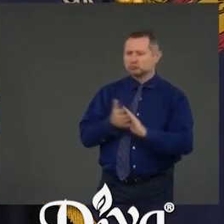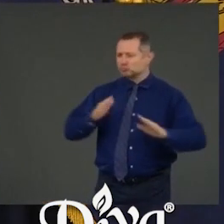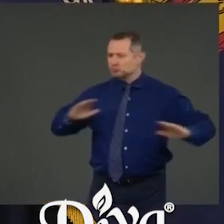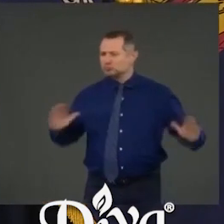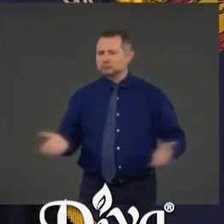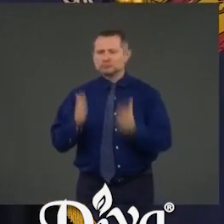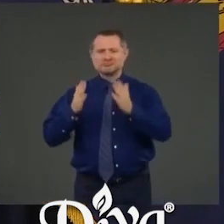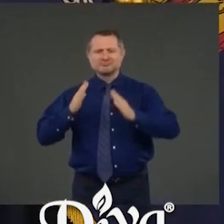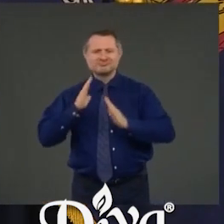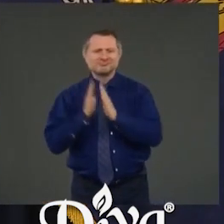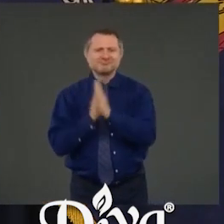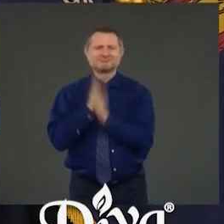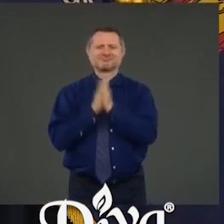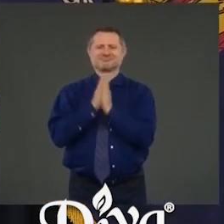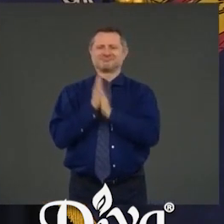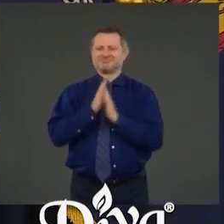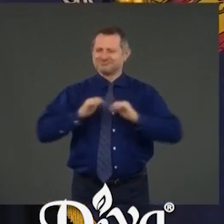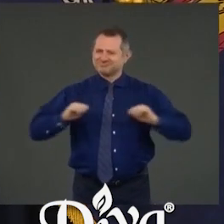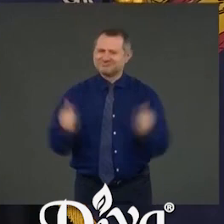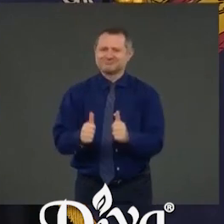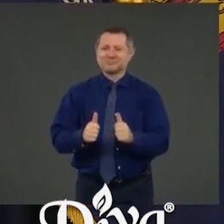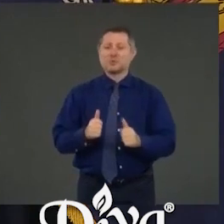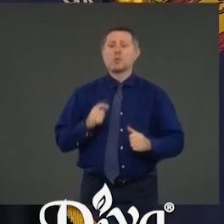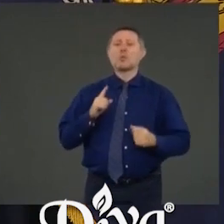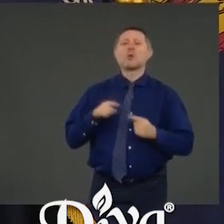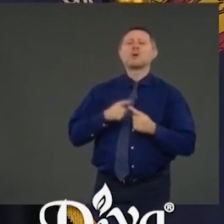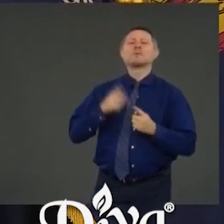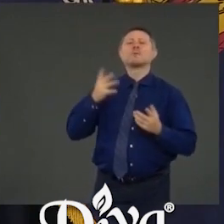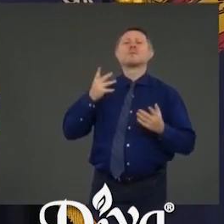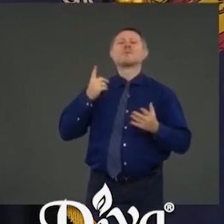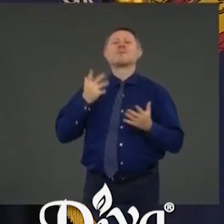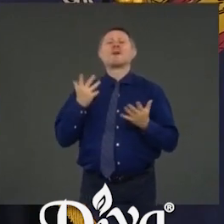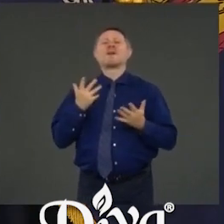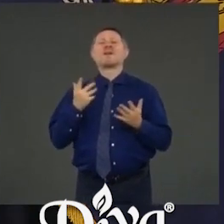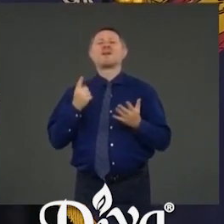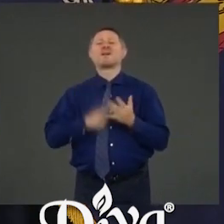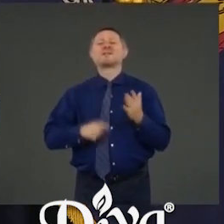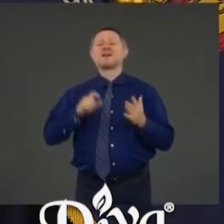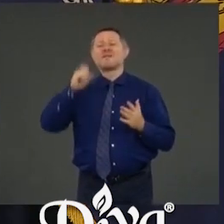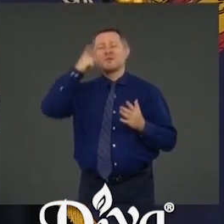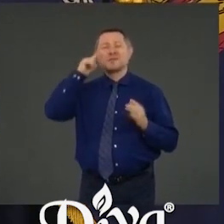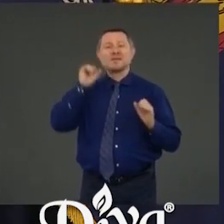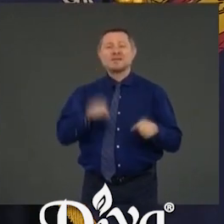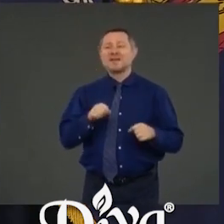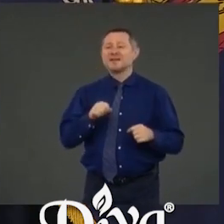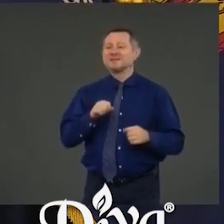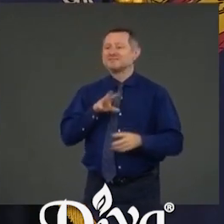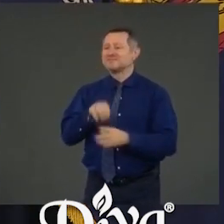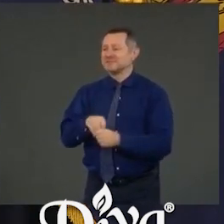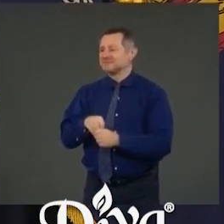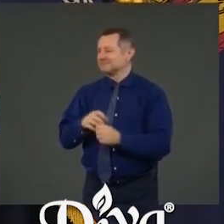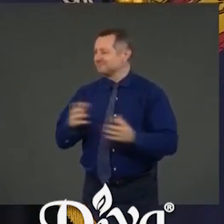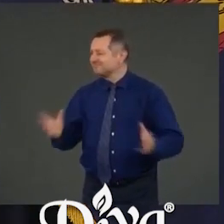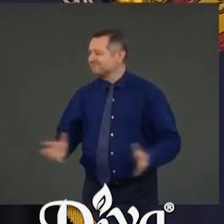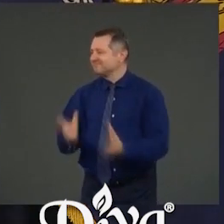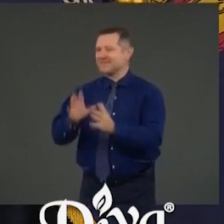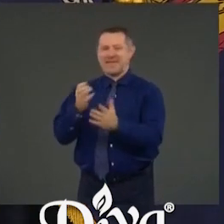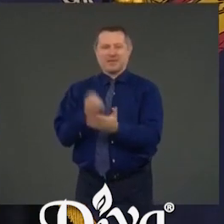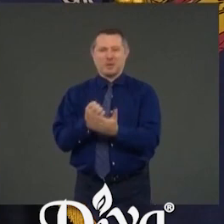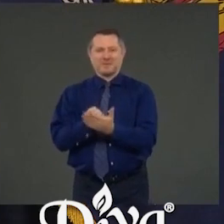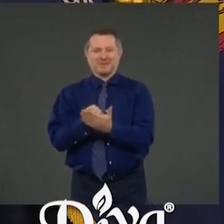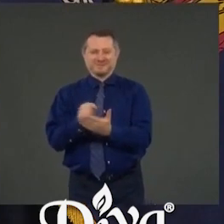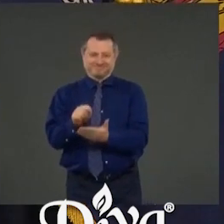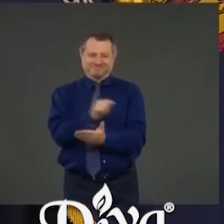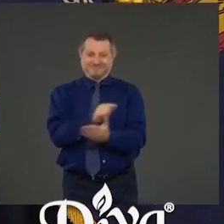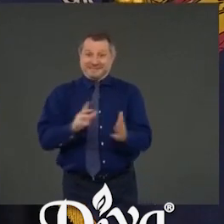New York City economy? What can government do to reignite the economy? And